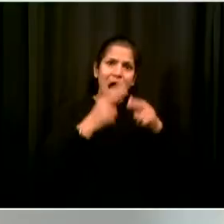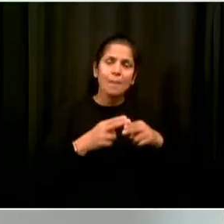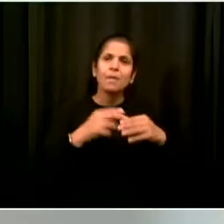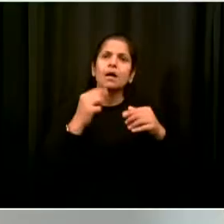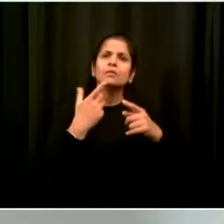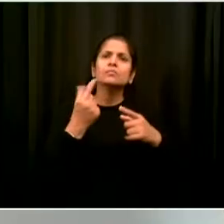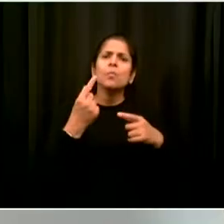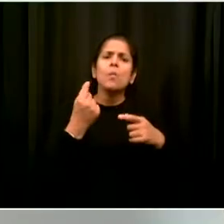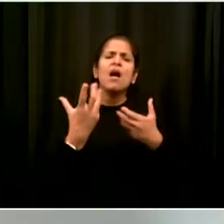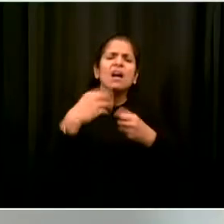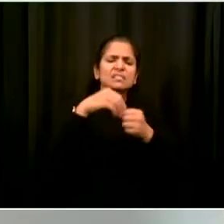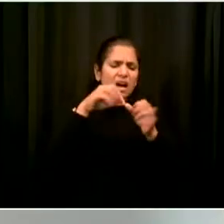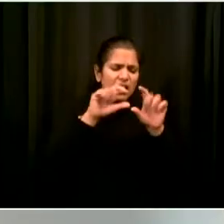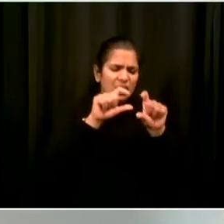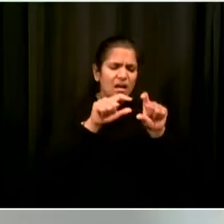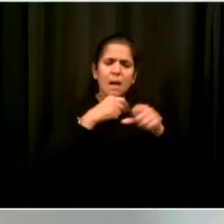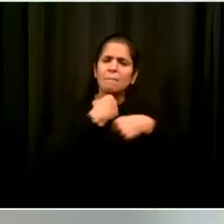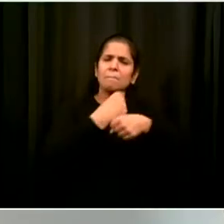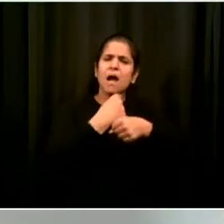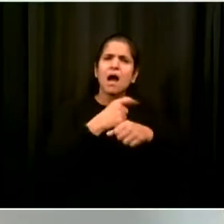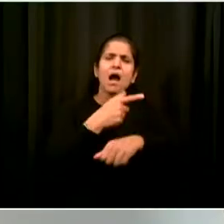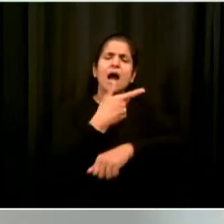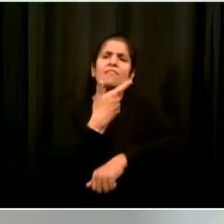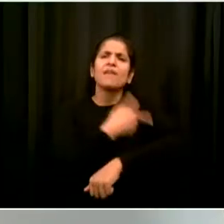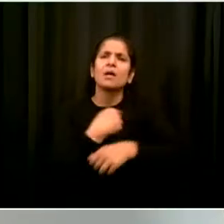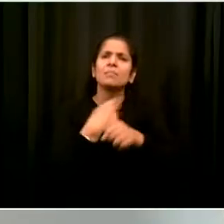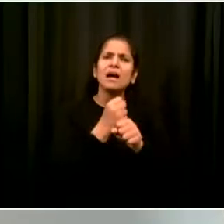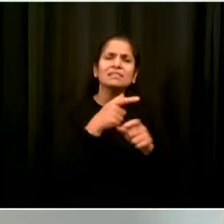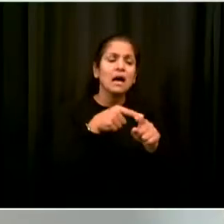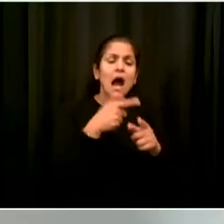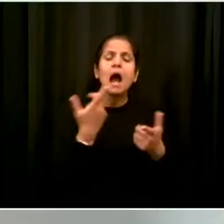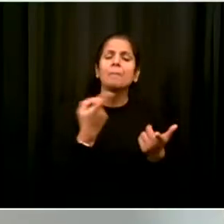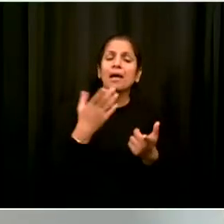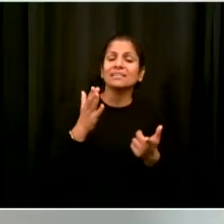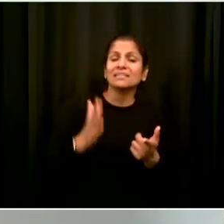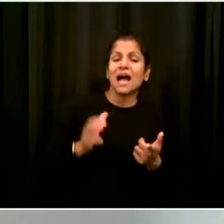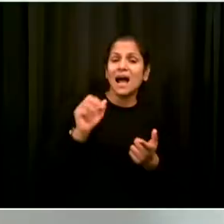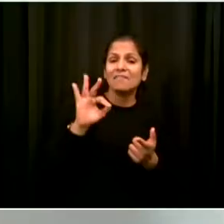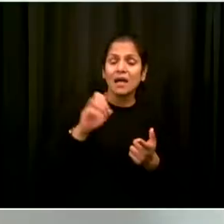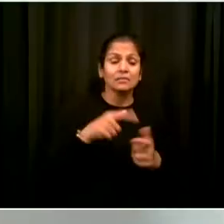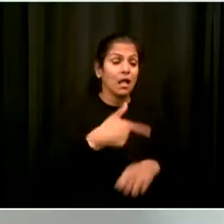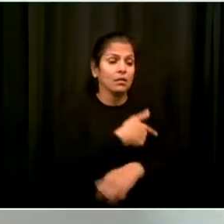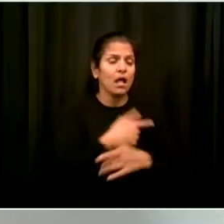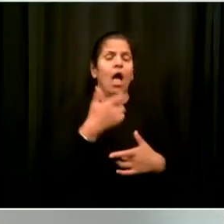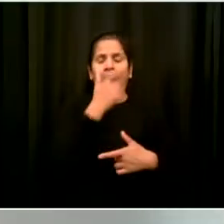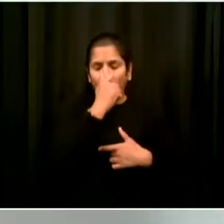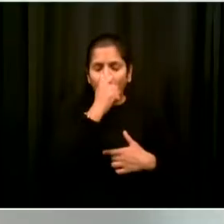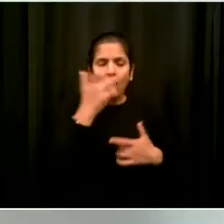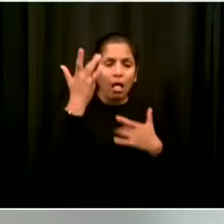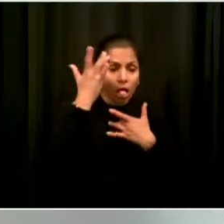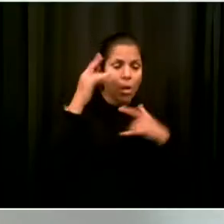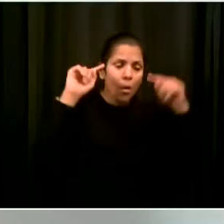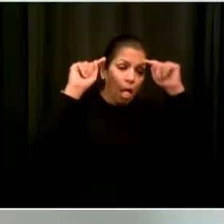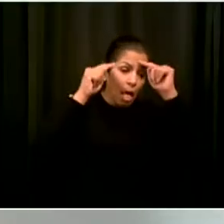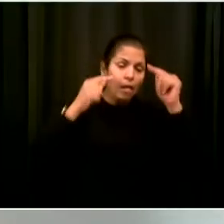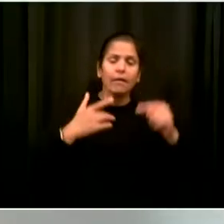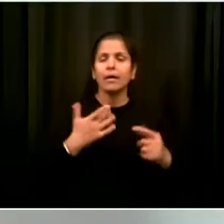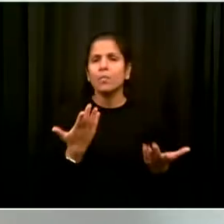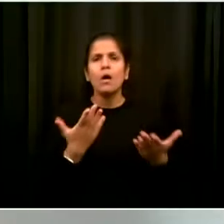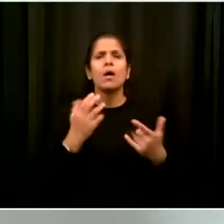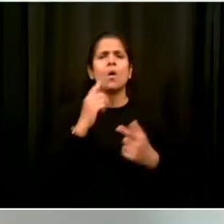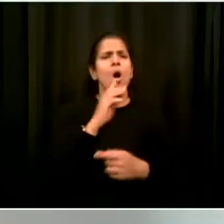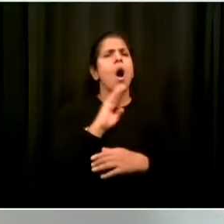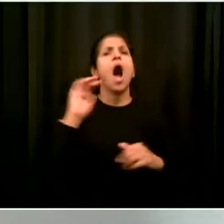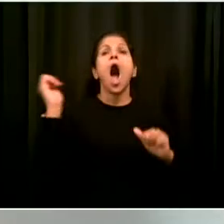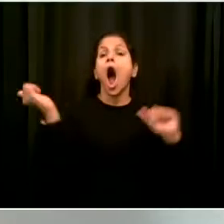should do if you develop any side effects. Basically, all of the information that you could ever want that'll be available to you in all of the languages that are